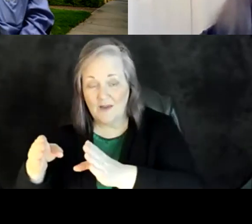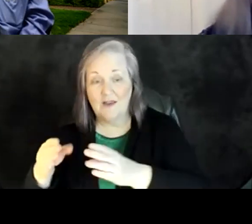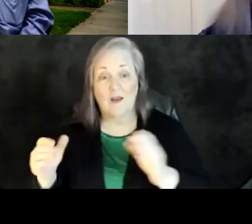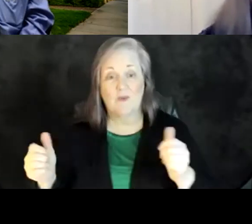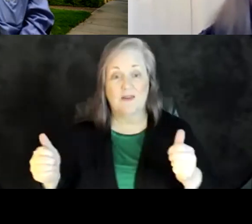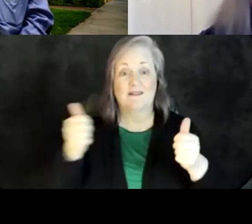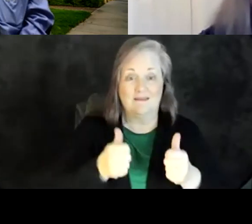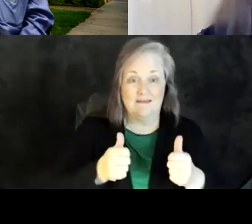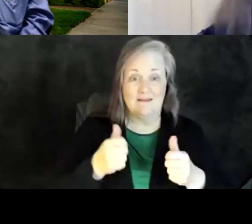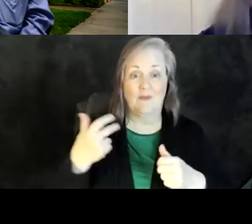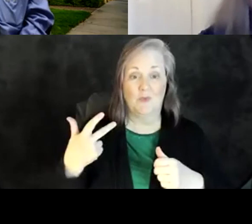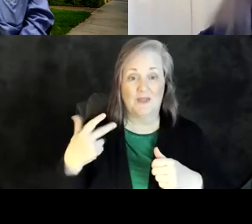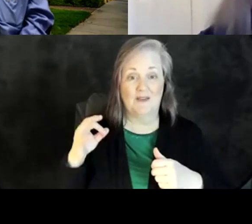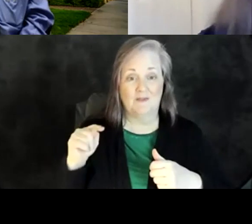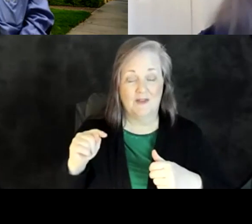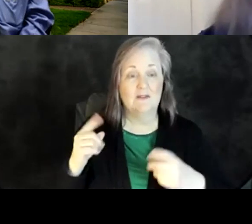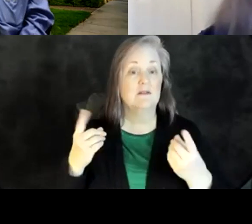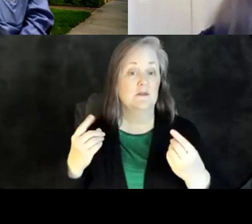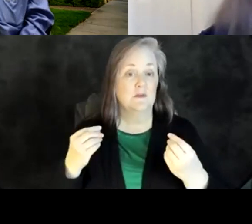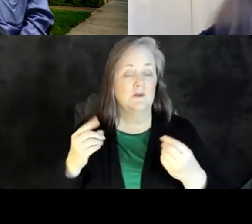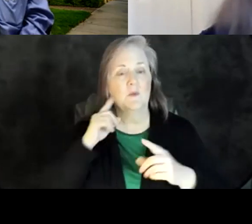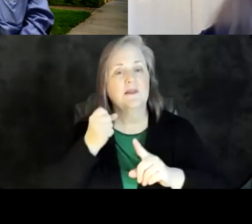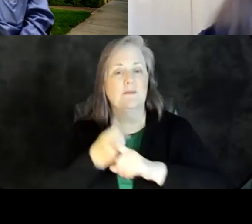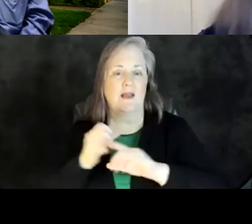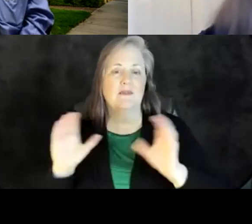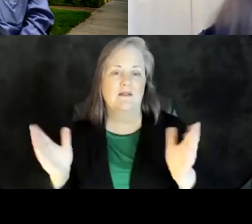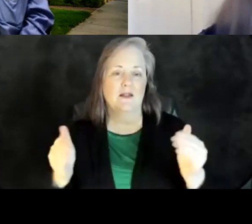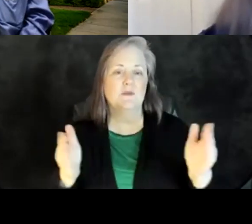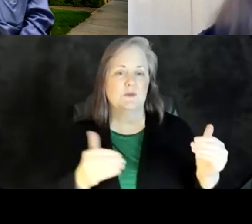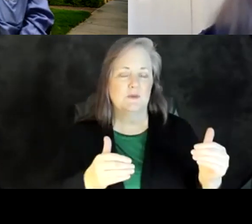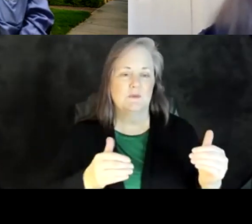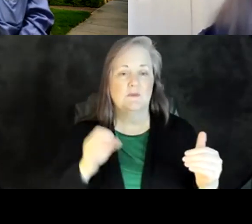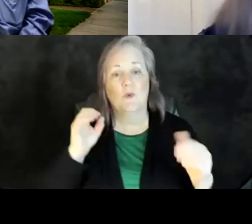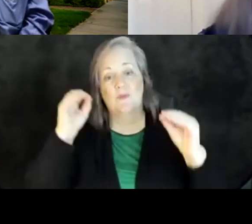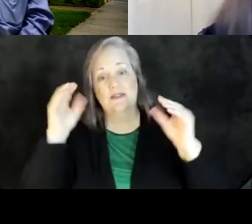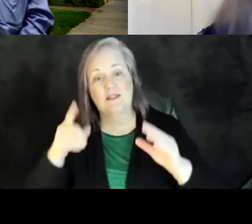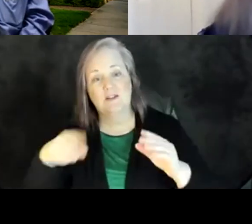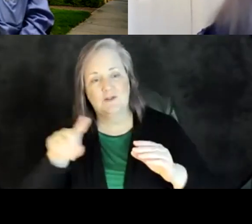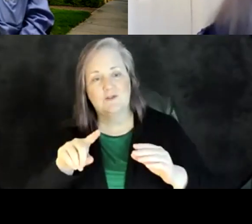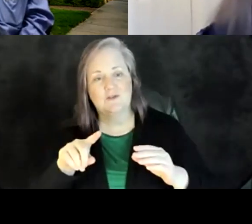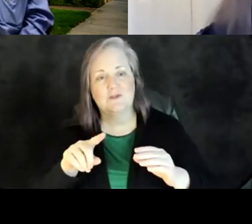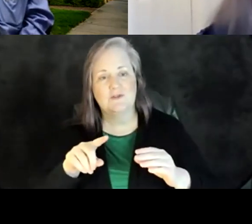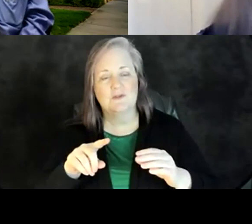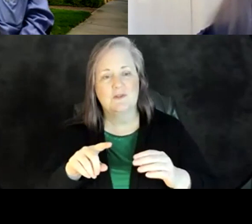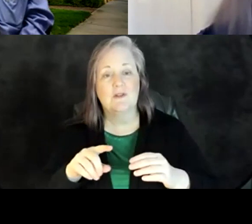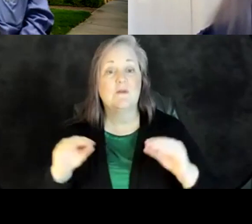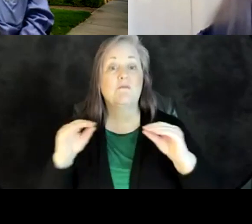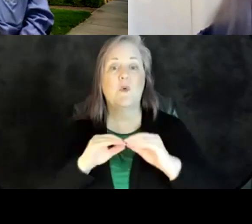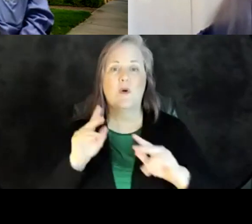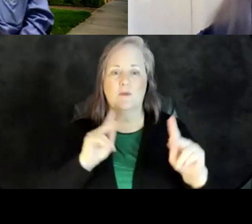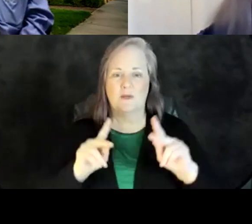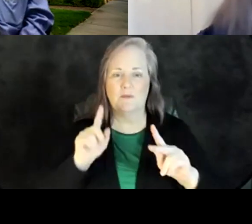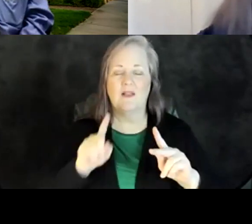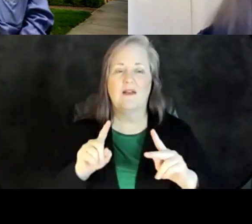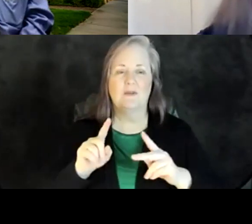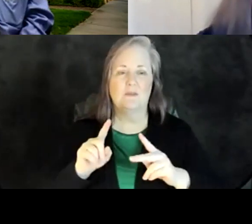feet, what that will do is it will impact classrooms and or teachers in that more people will have to be